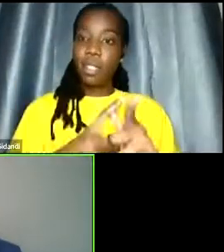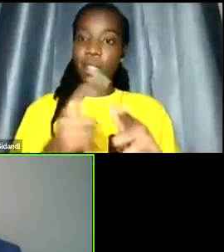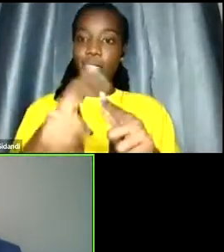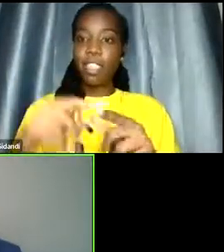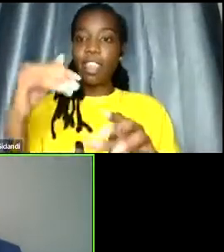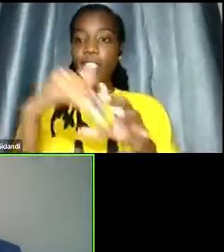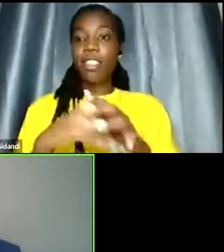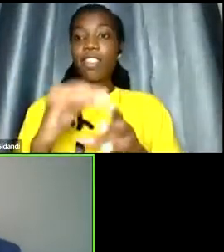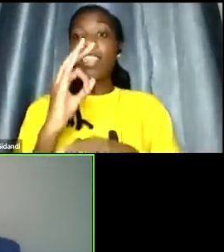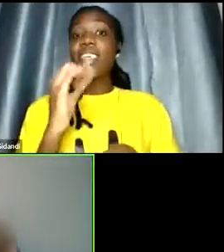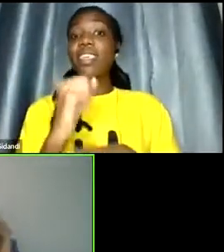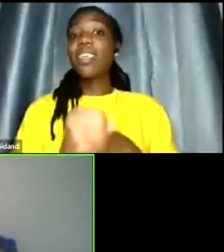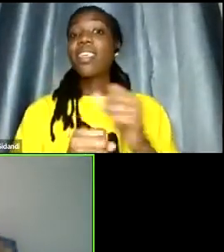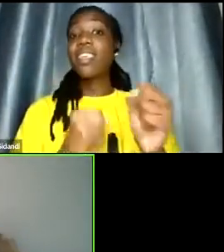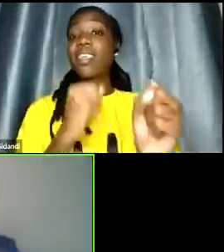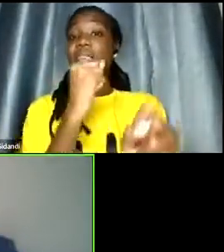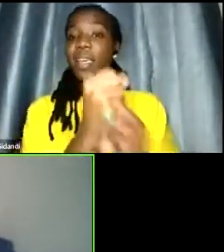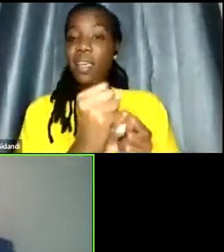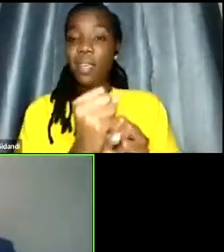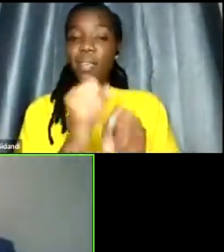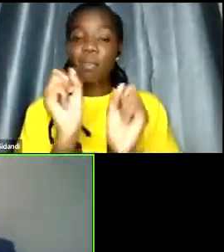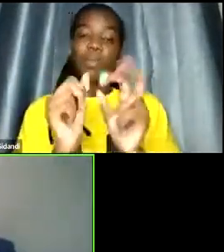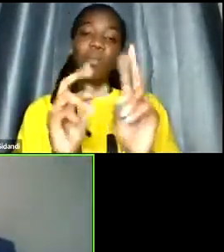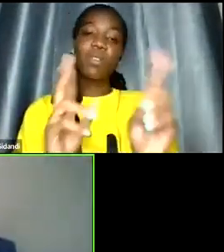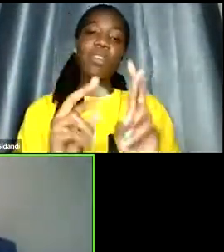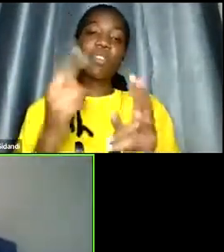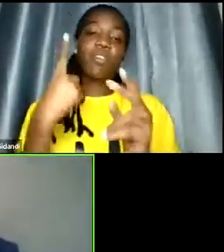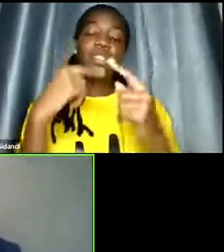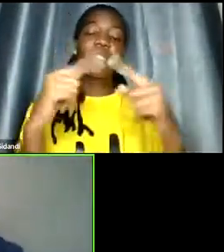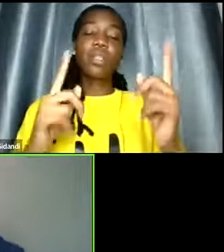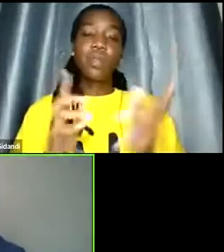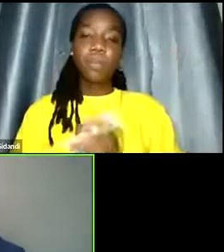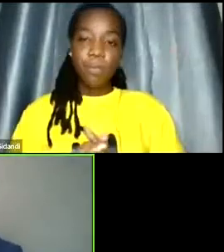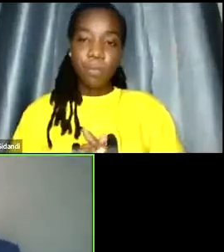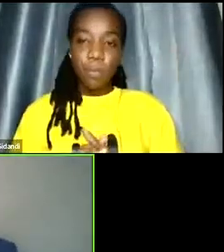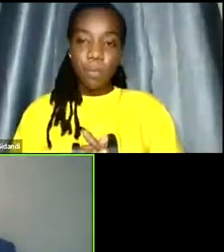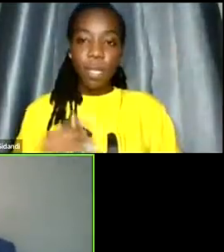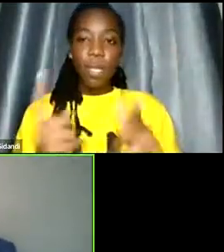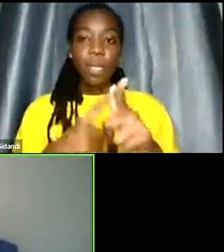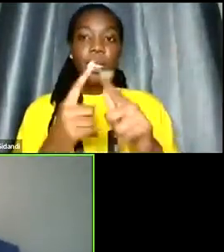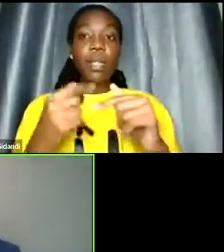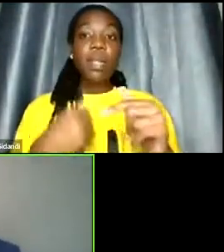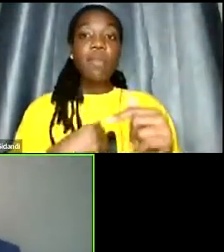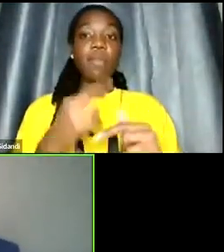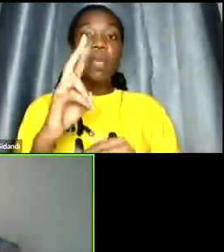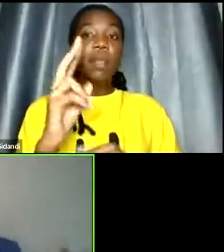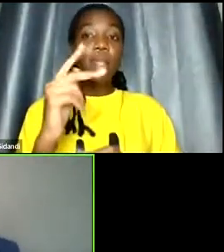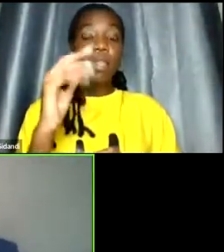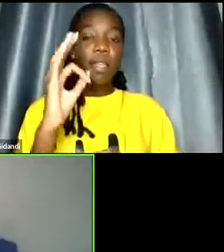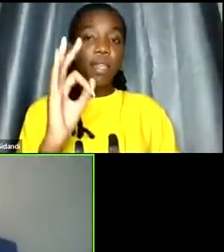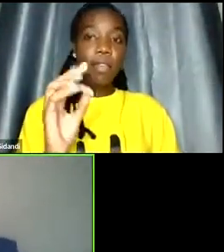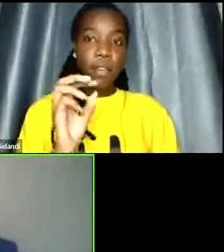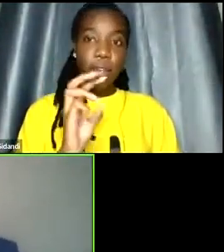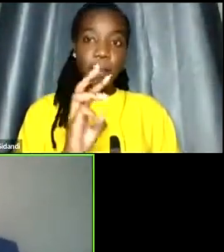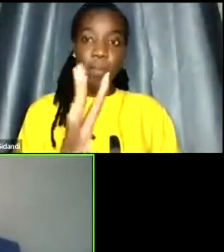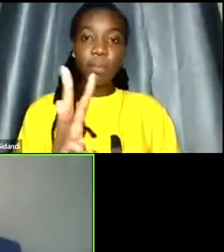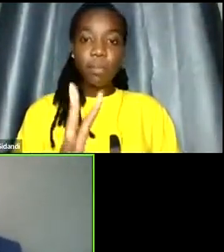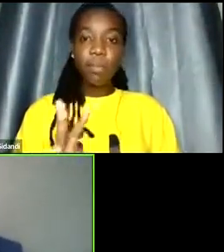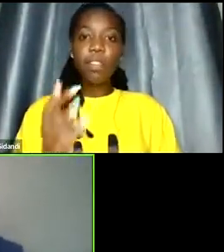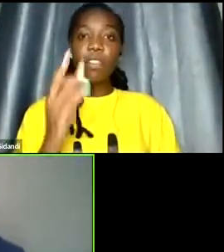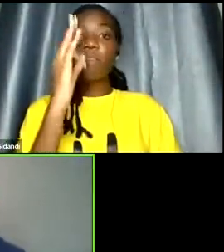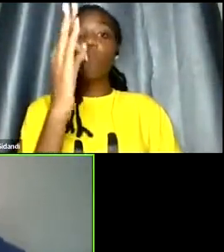or 36 months they will be ready for succession. And then RFW, what is FW? Future wave. It